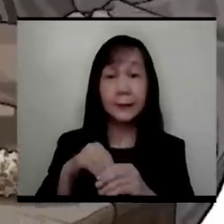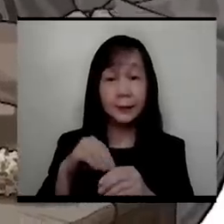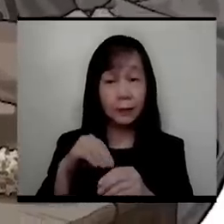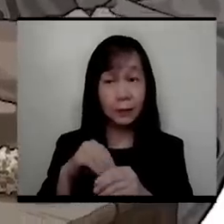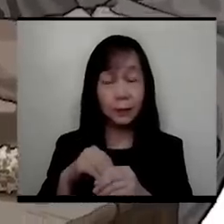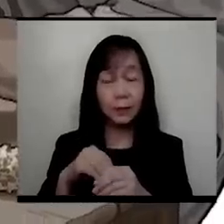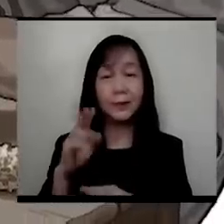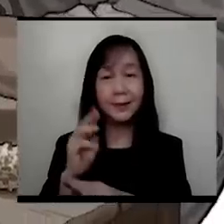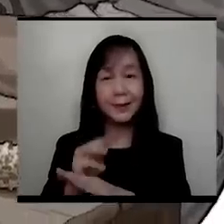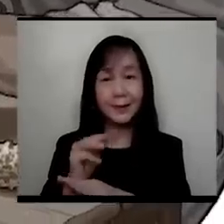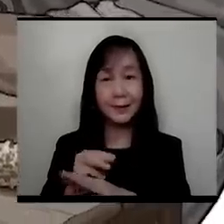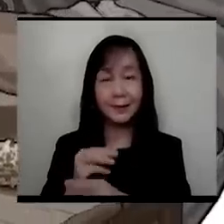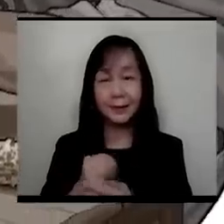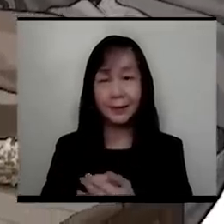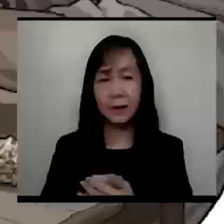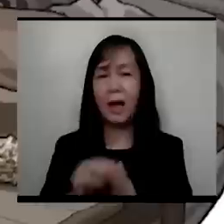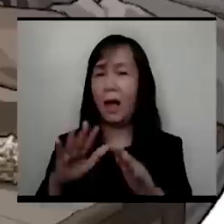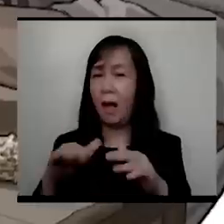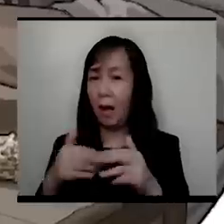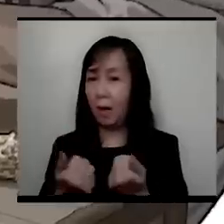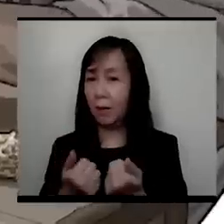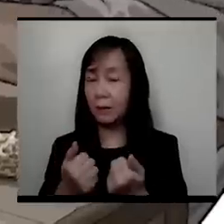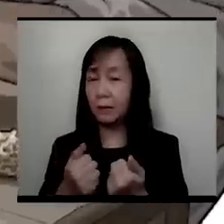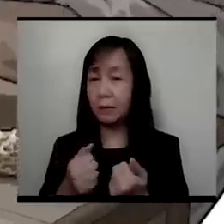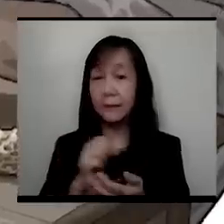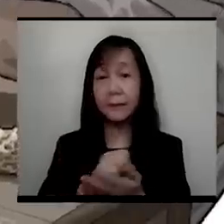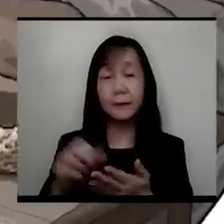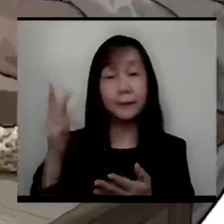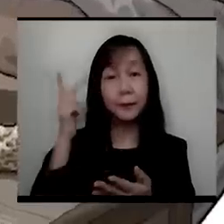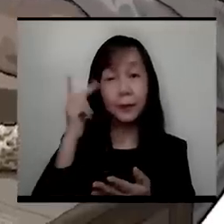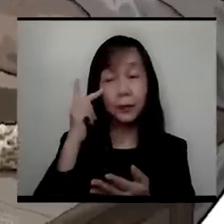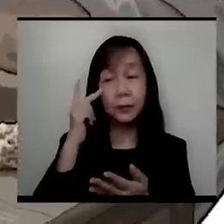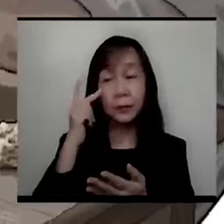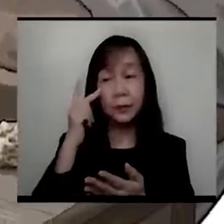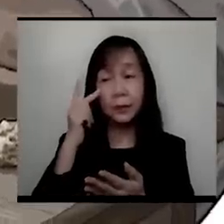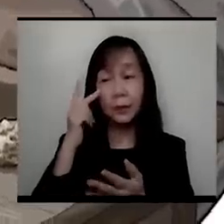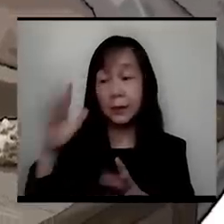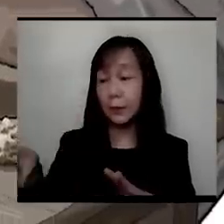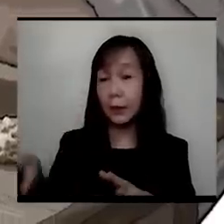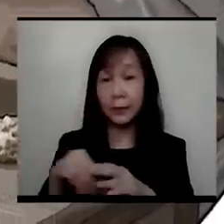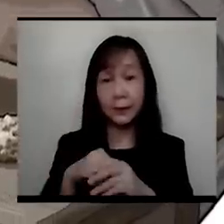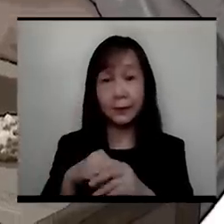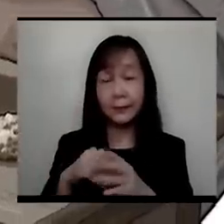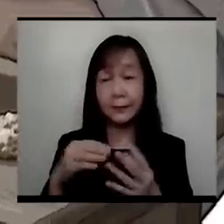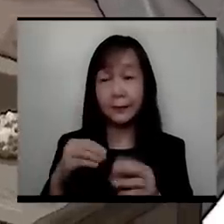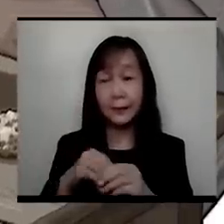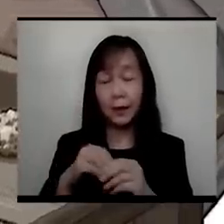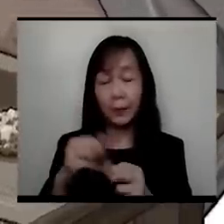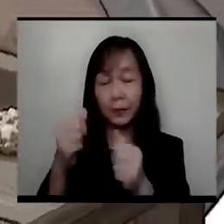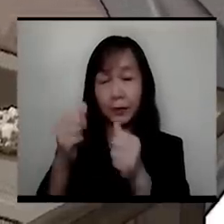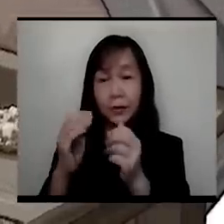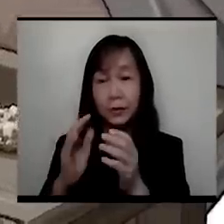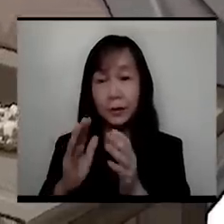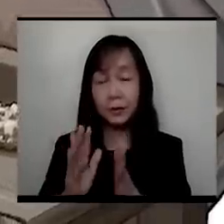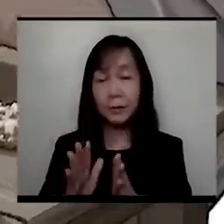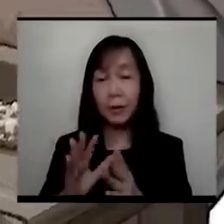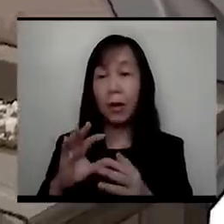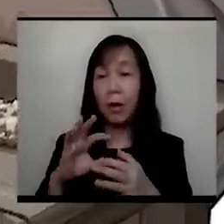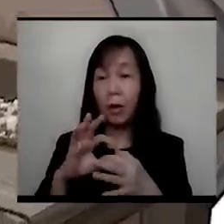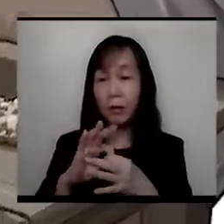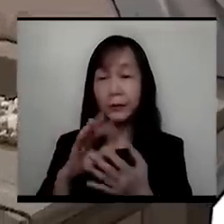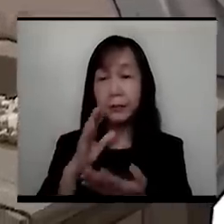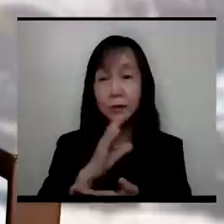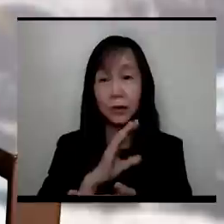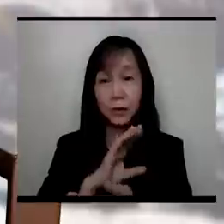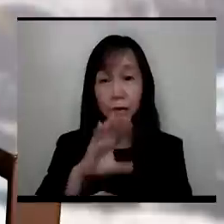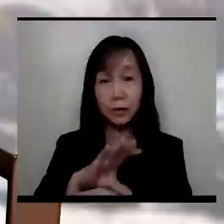the ministry How he was brought in The apostleship of the